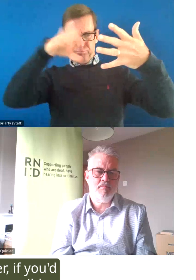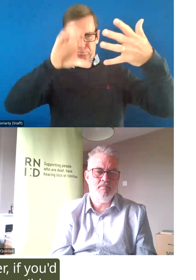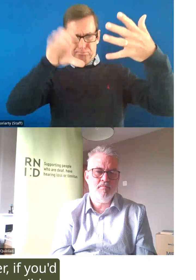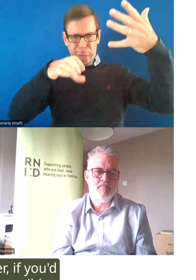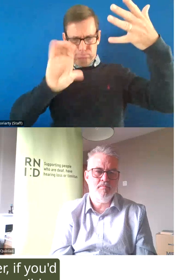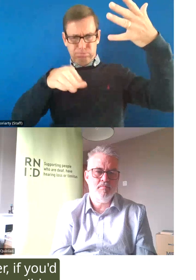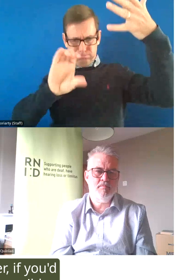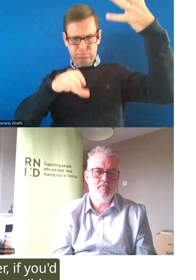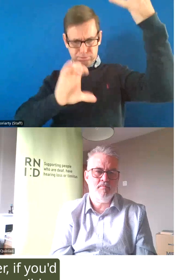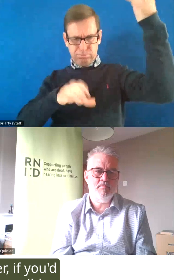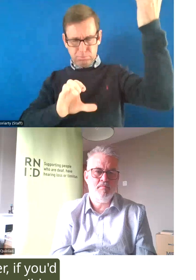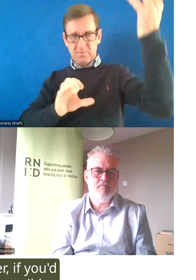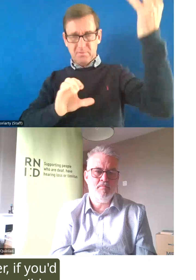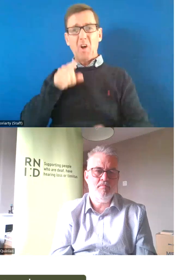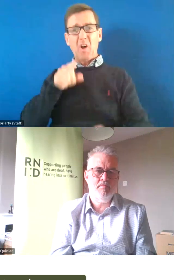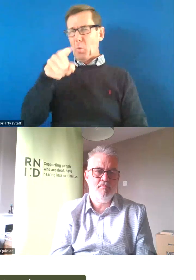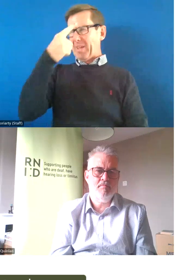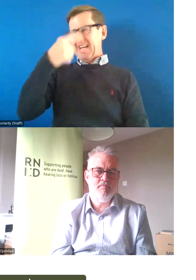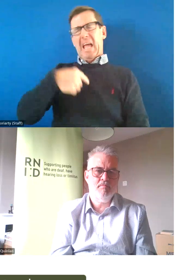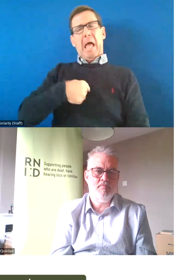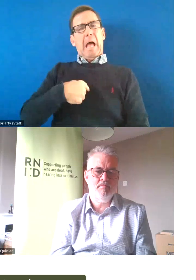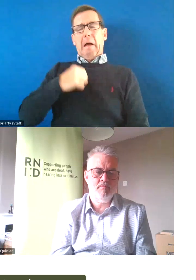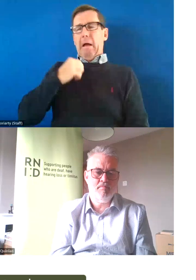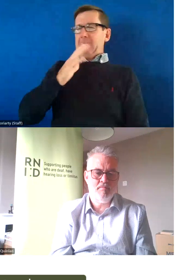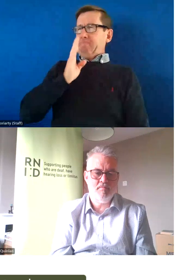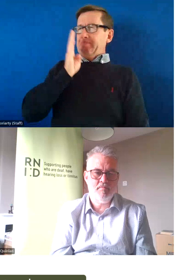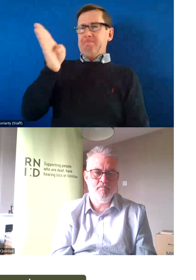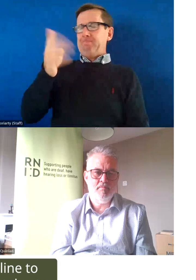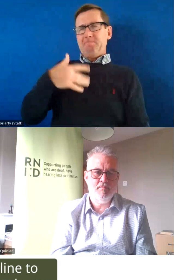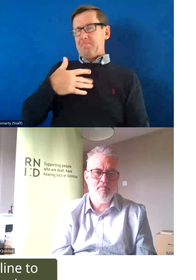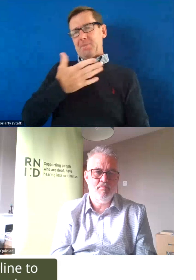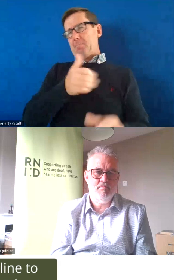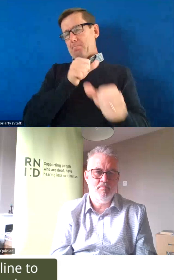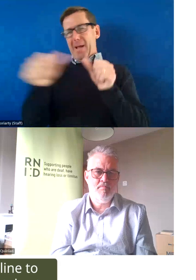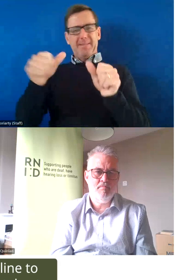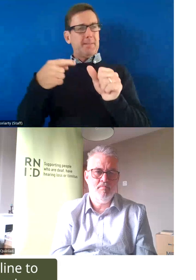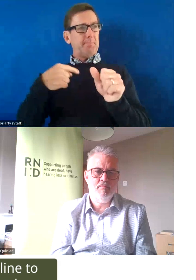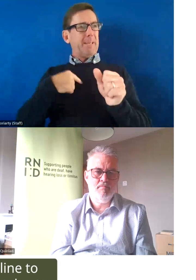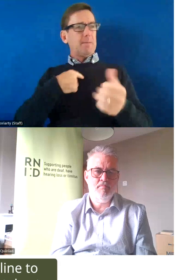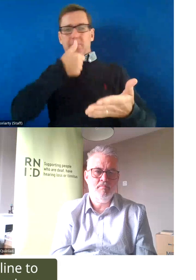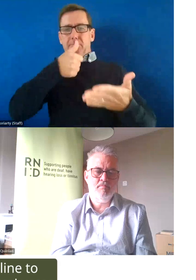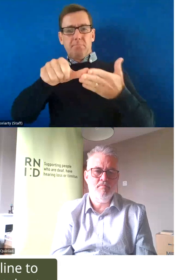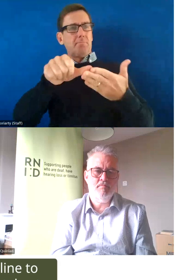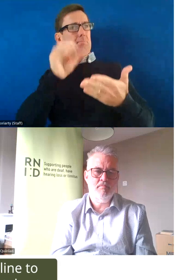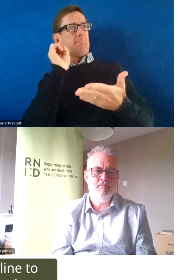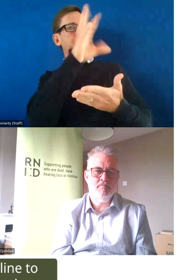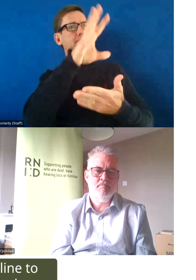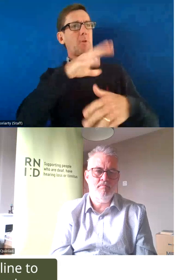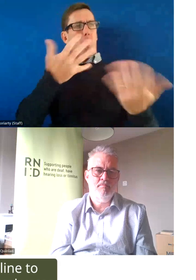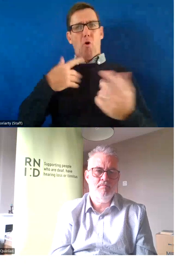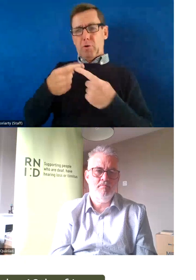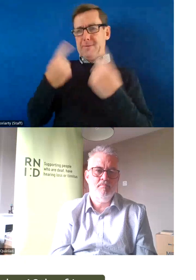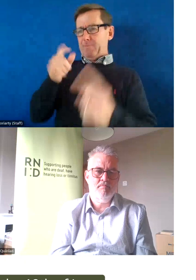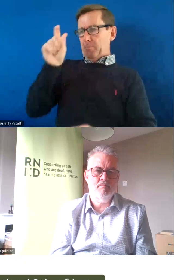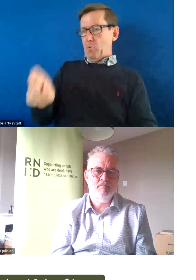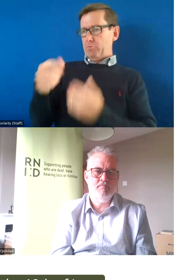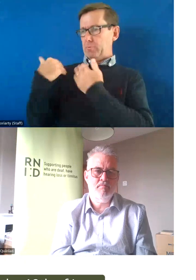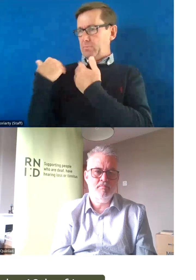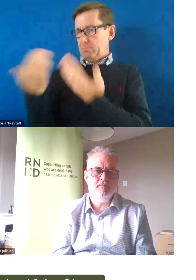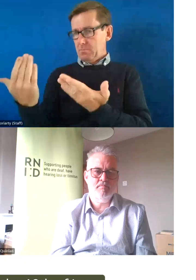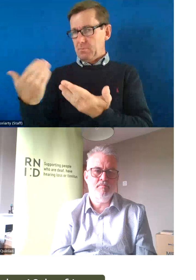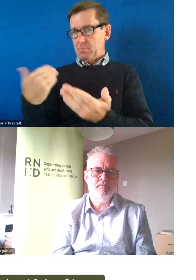But if you prefer, if you'd find it more accessible, you can vote by post or by proxy. So the deadline to apply for a postal vote is